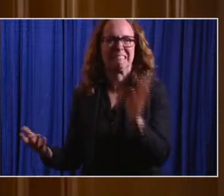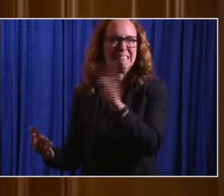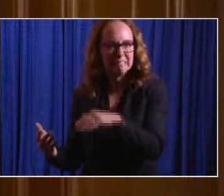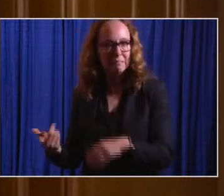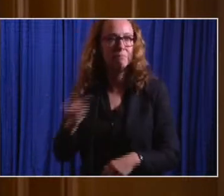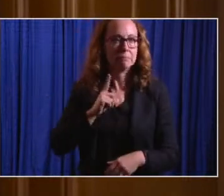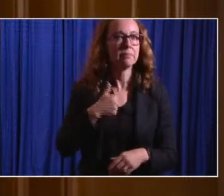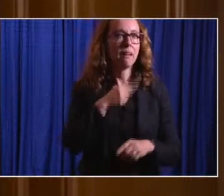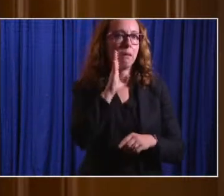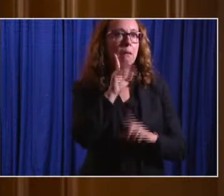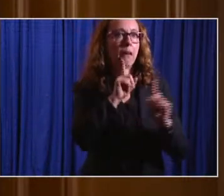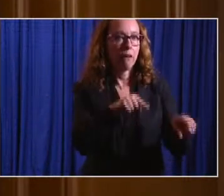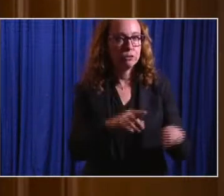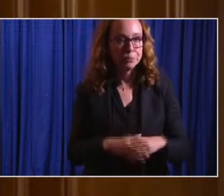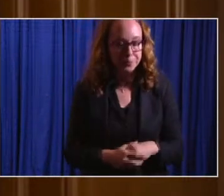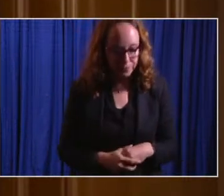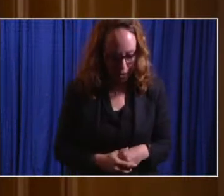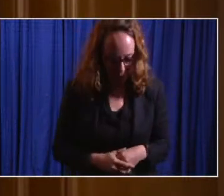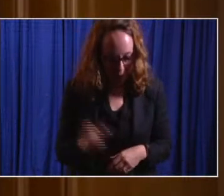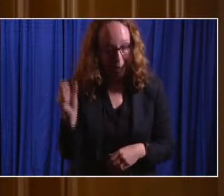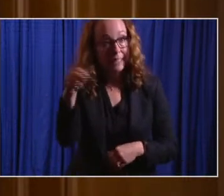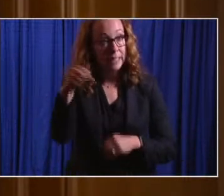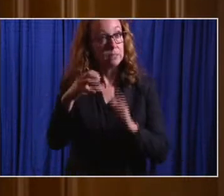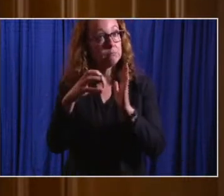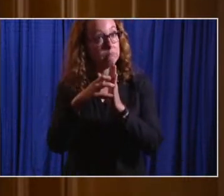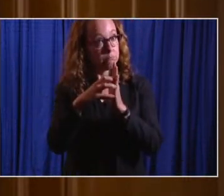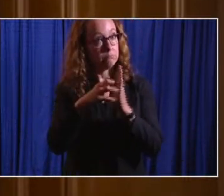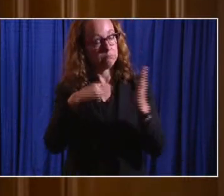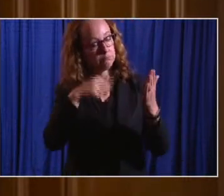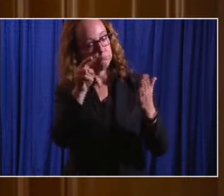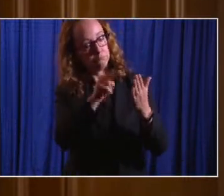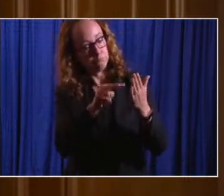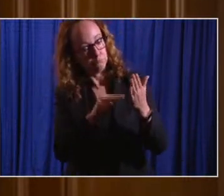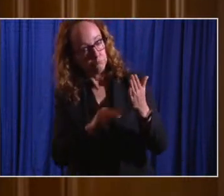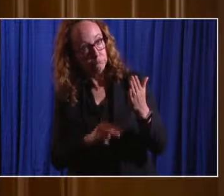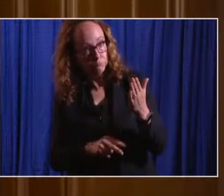read the article.